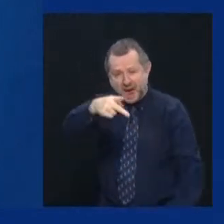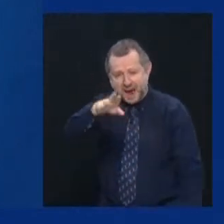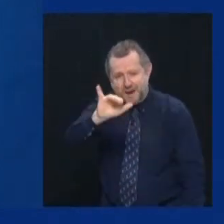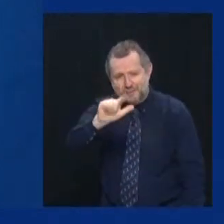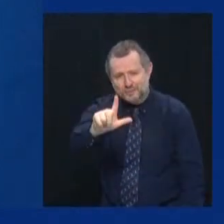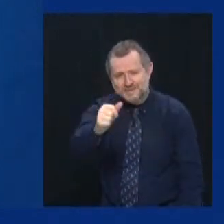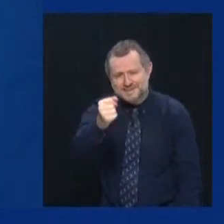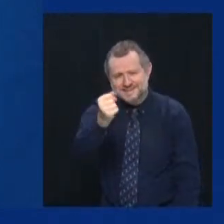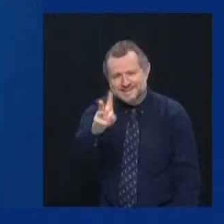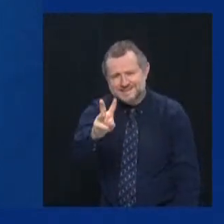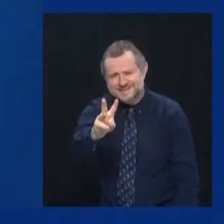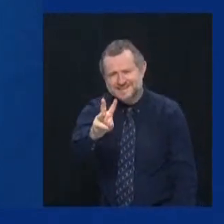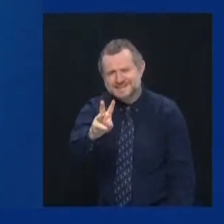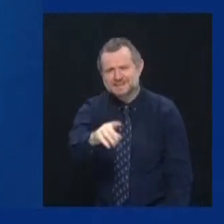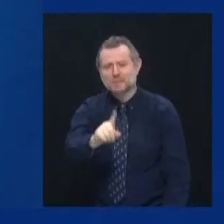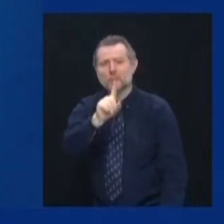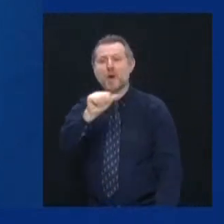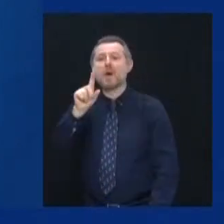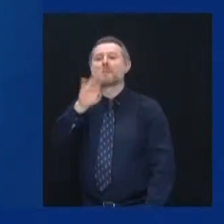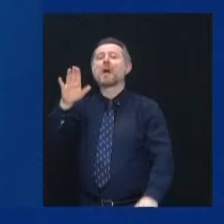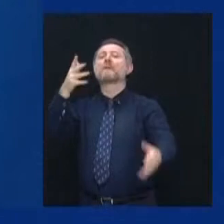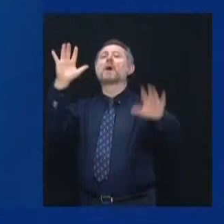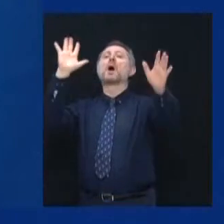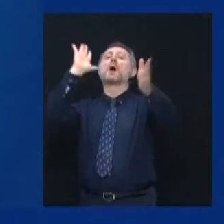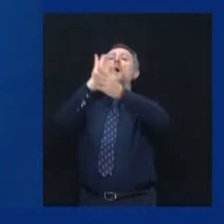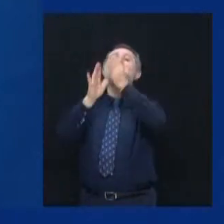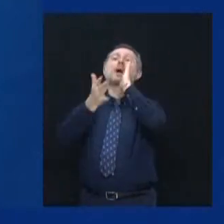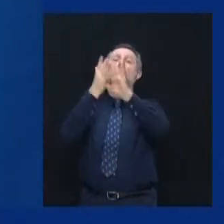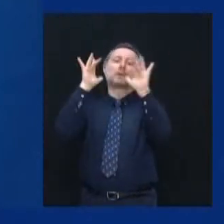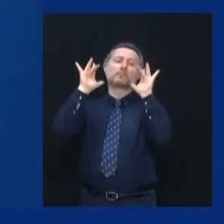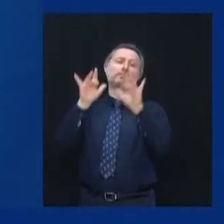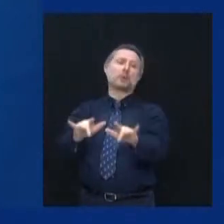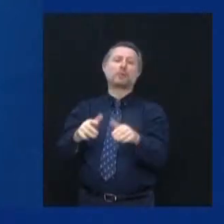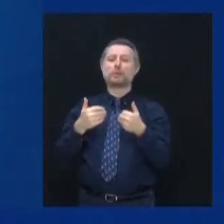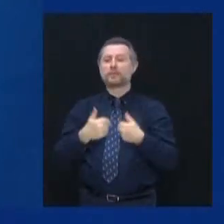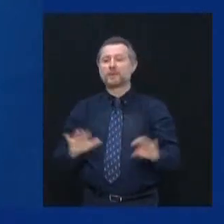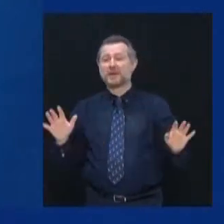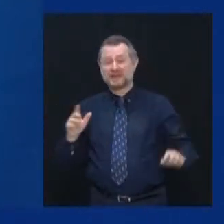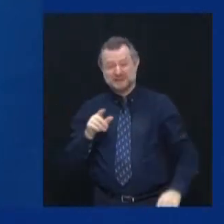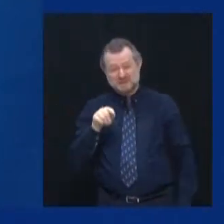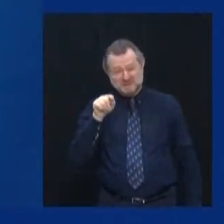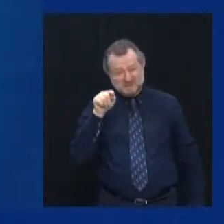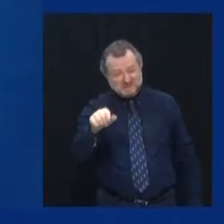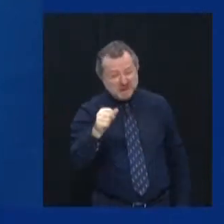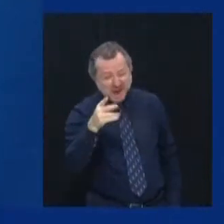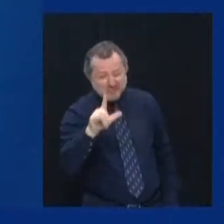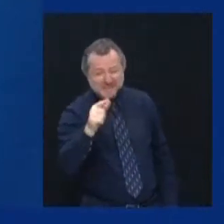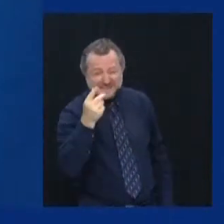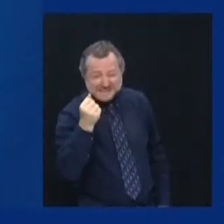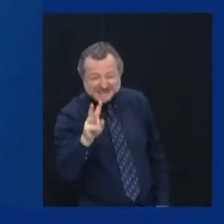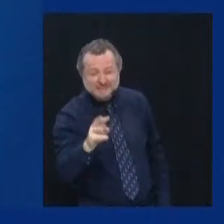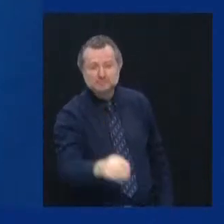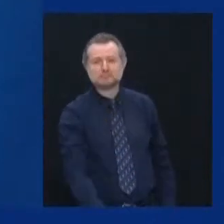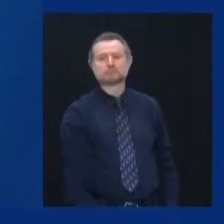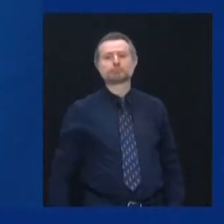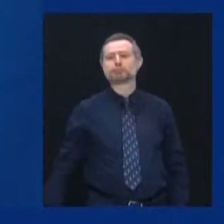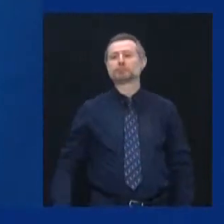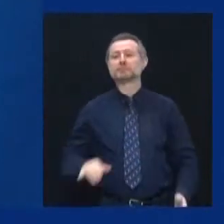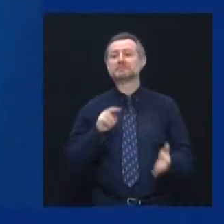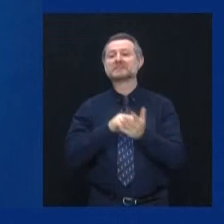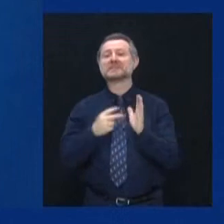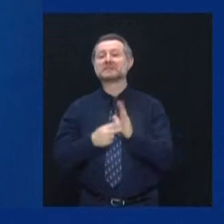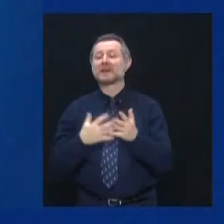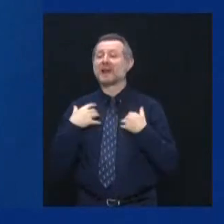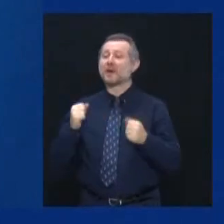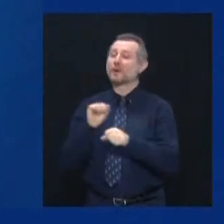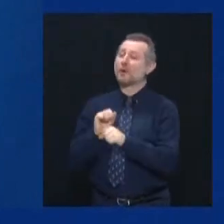through 1A and 1B, which is just the healthcare workers, the public employees, high